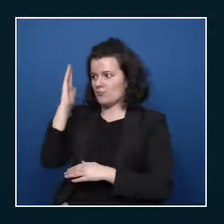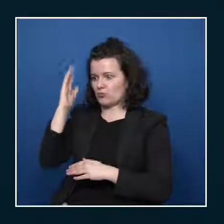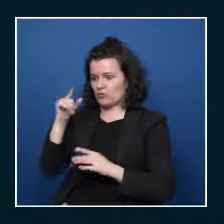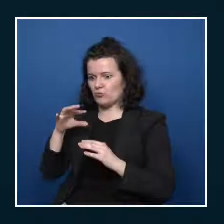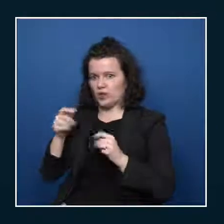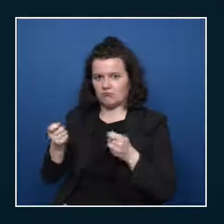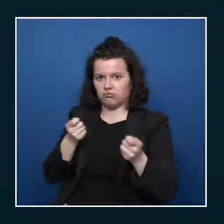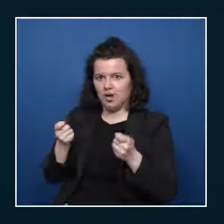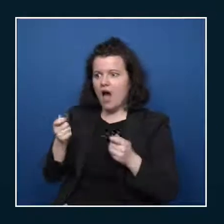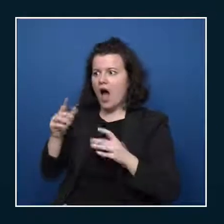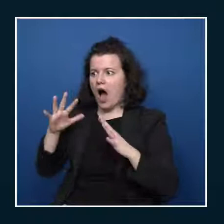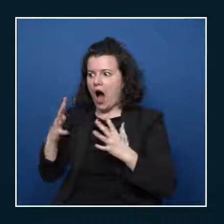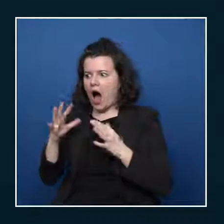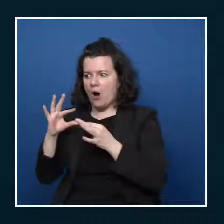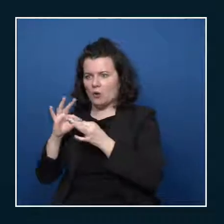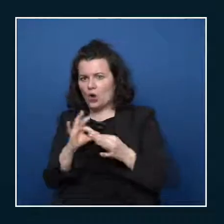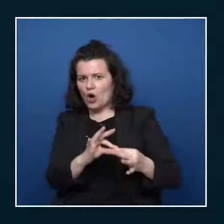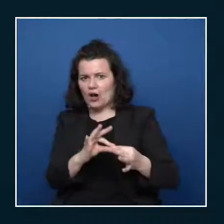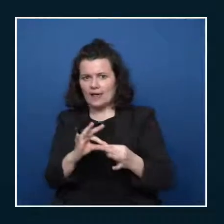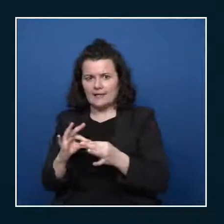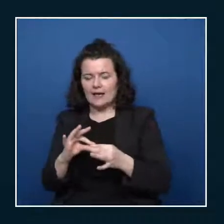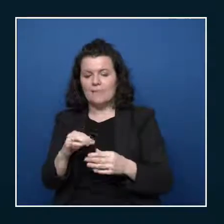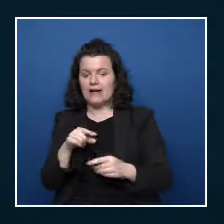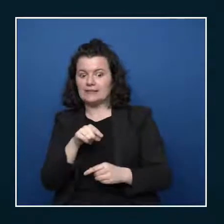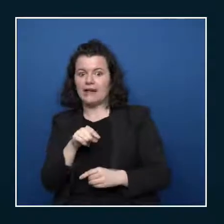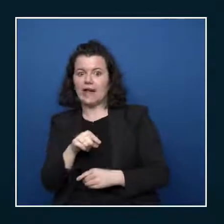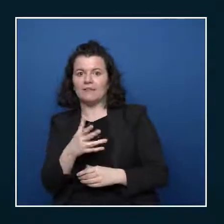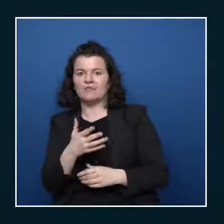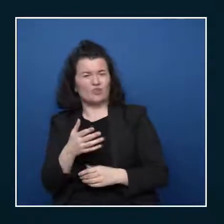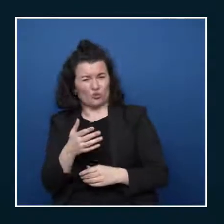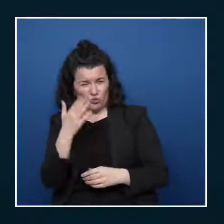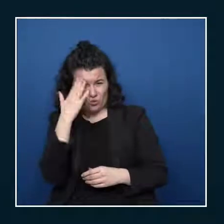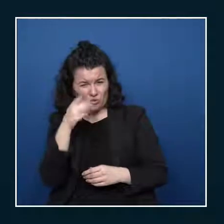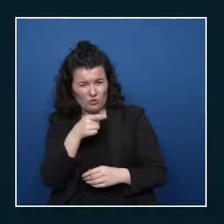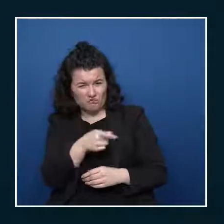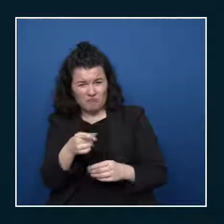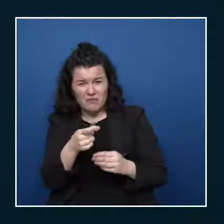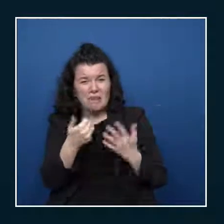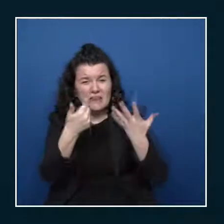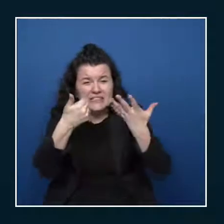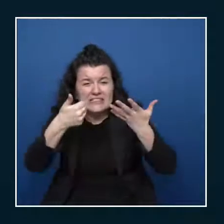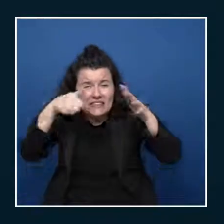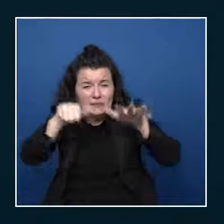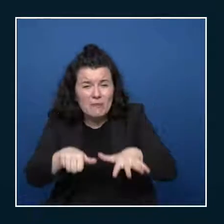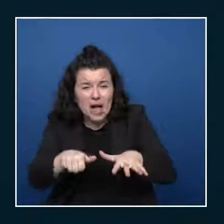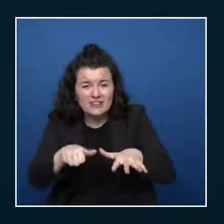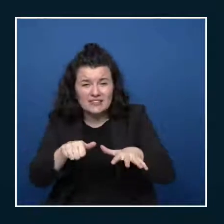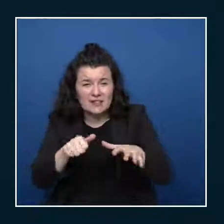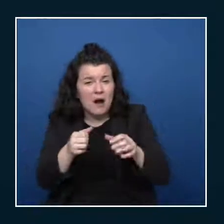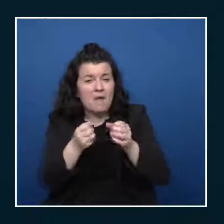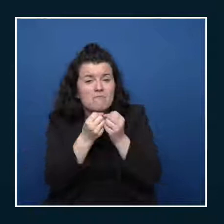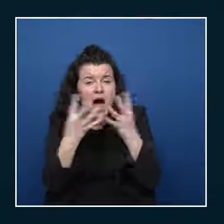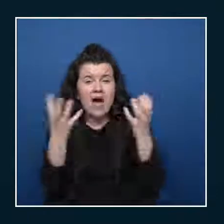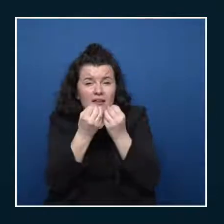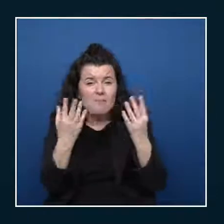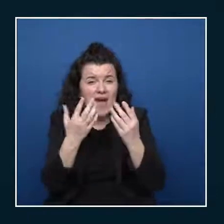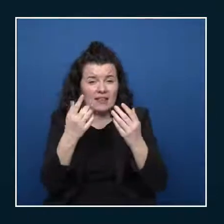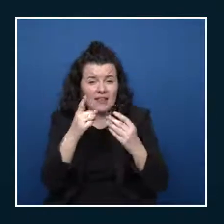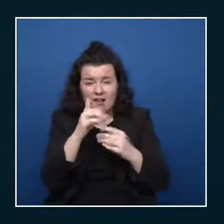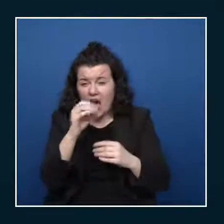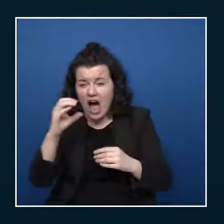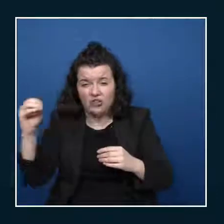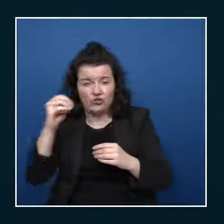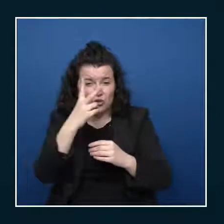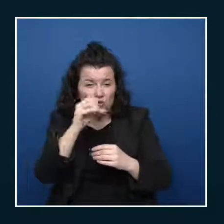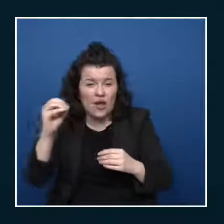like these are hundreds and hundreds of people that have worked on a thing for 6 months, maybe. And now I've got to fit that